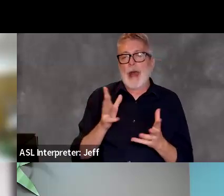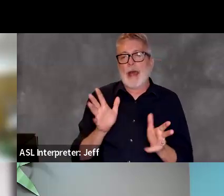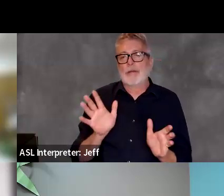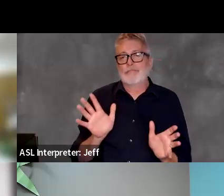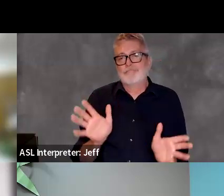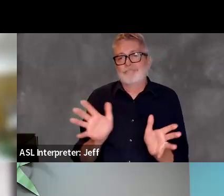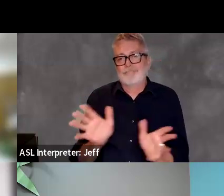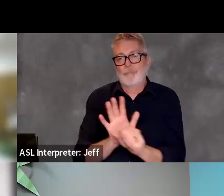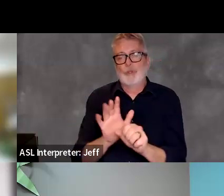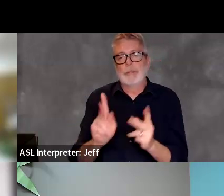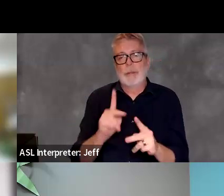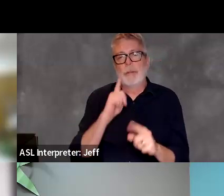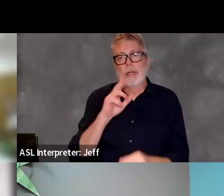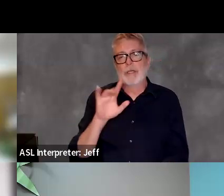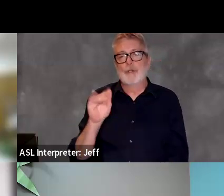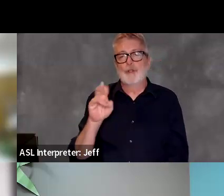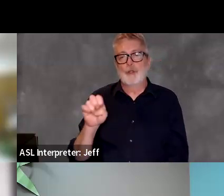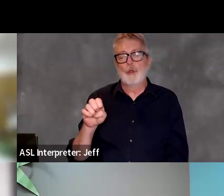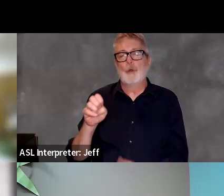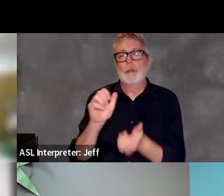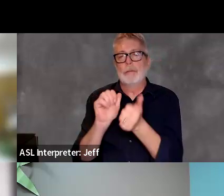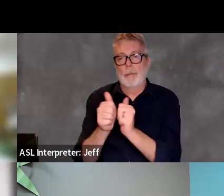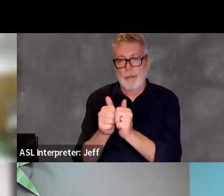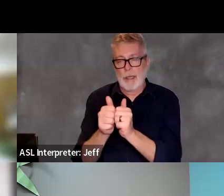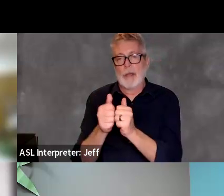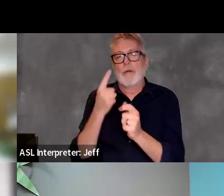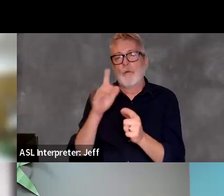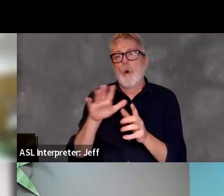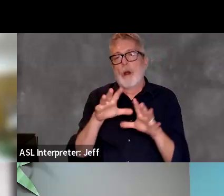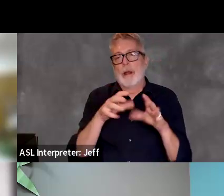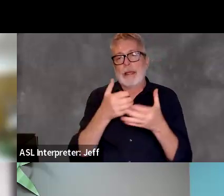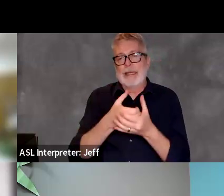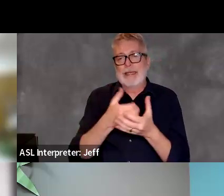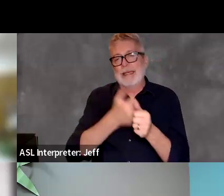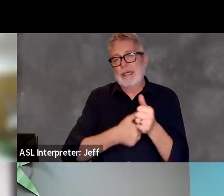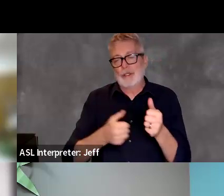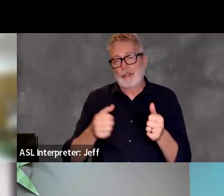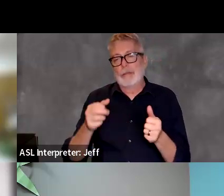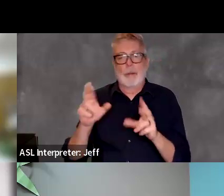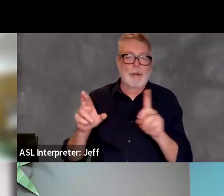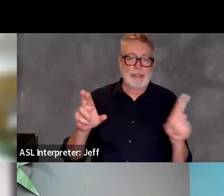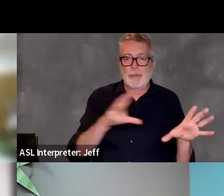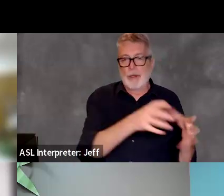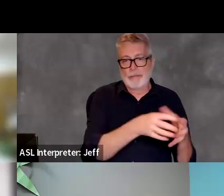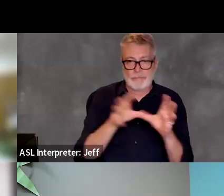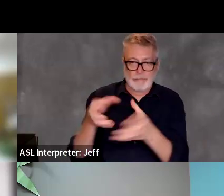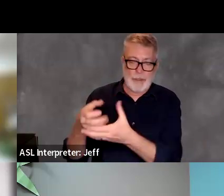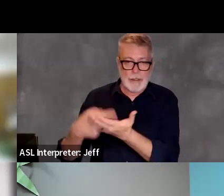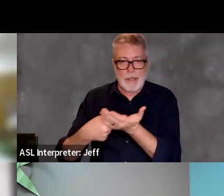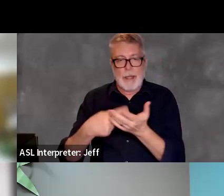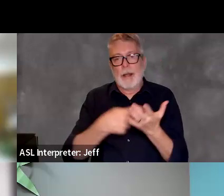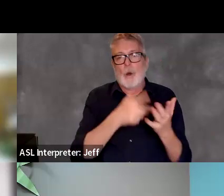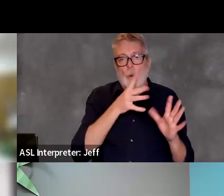that June primary comes up pretty quick. And then, of course, we already talked about the April Disability Partners Day. But our next Capitol chat